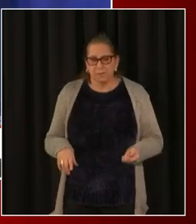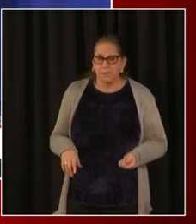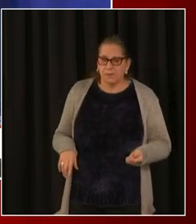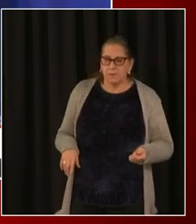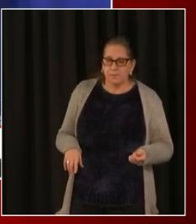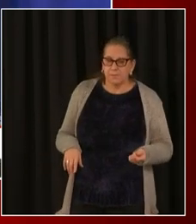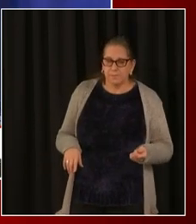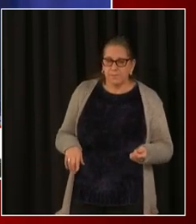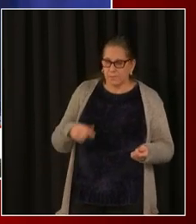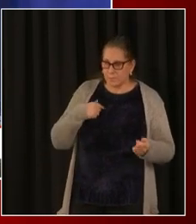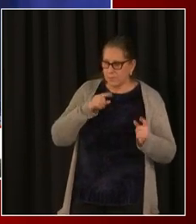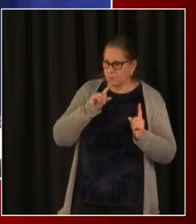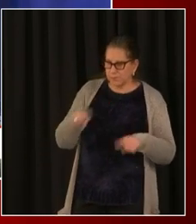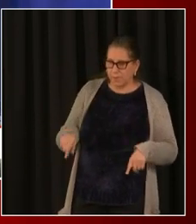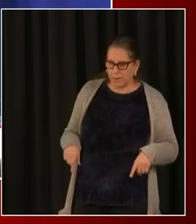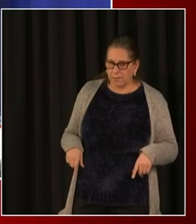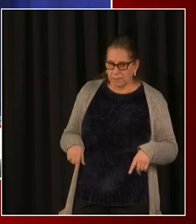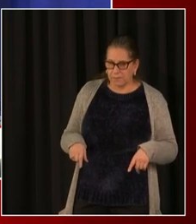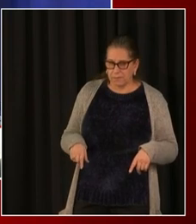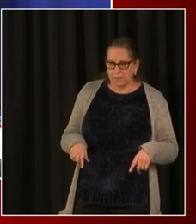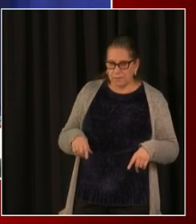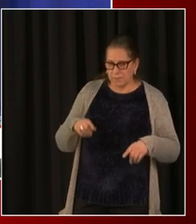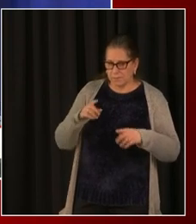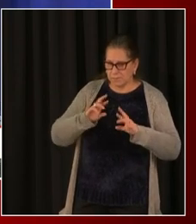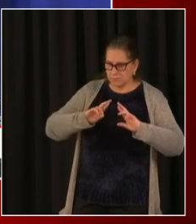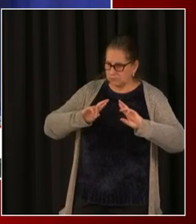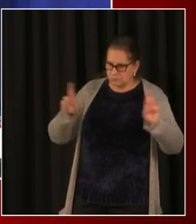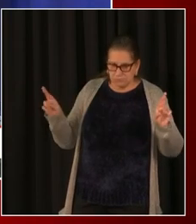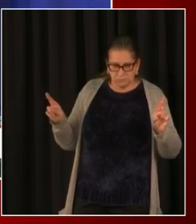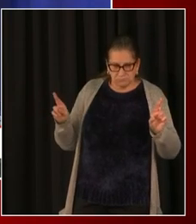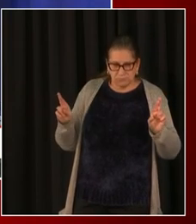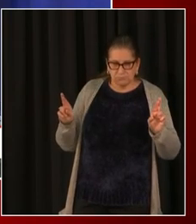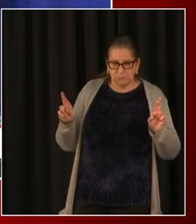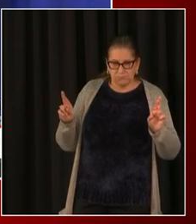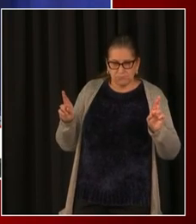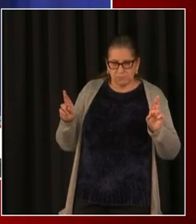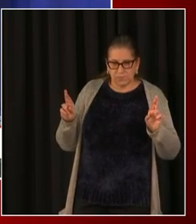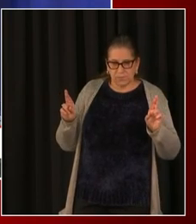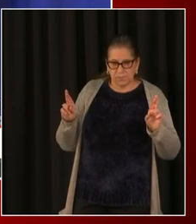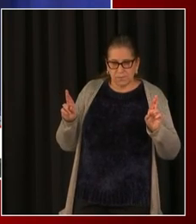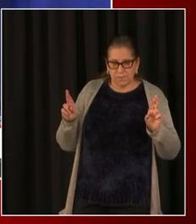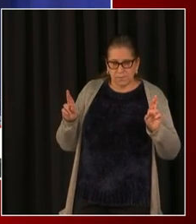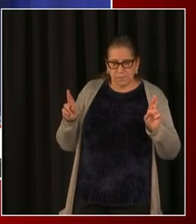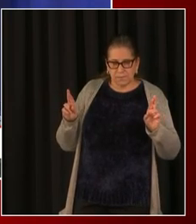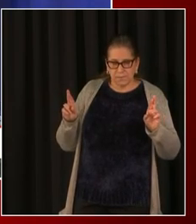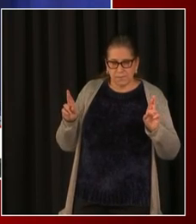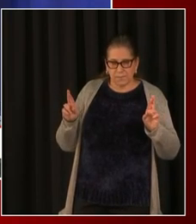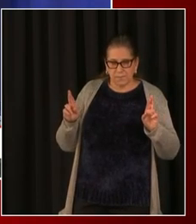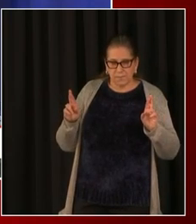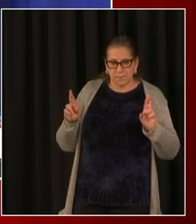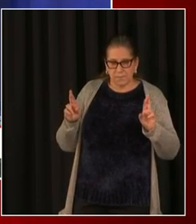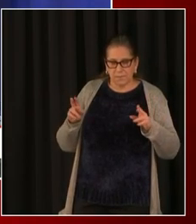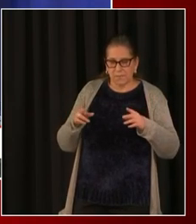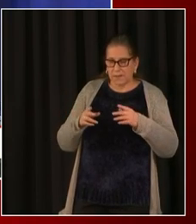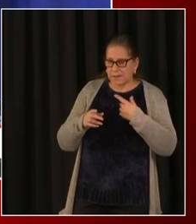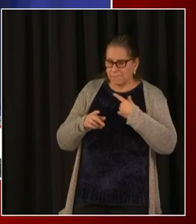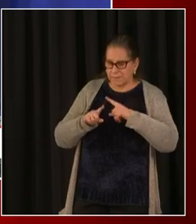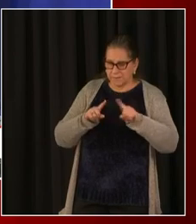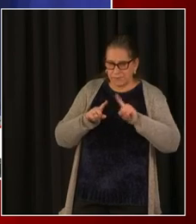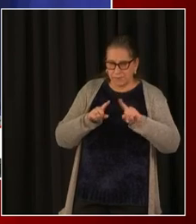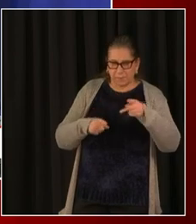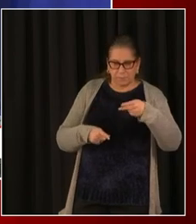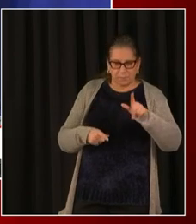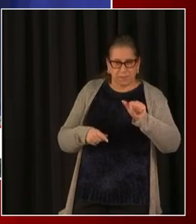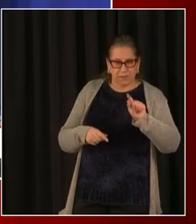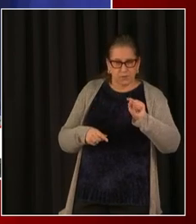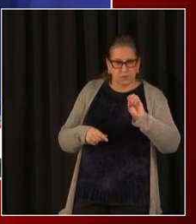assistance. We deployed several CDU platoons along with a command official to the scene to aid the Capitol. So it